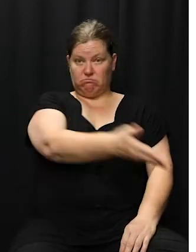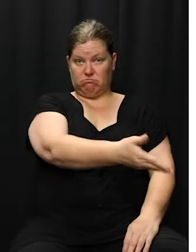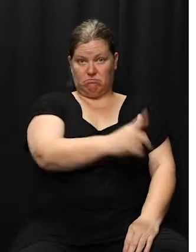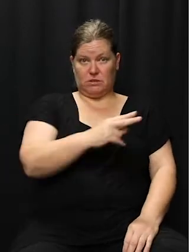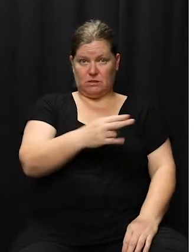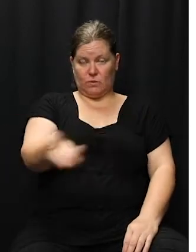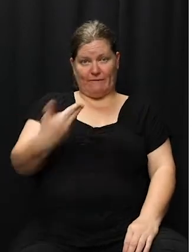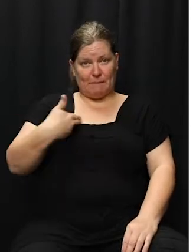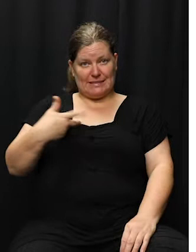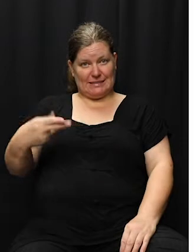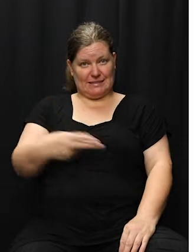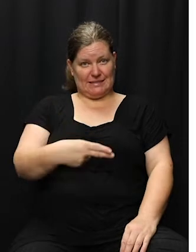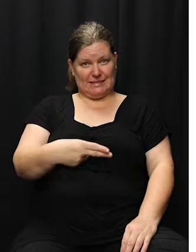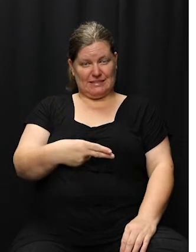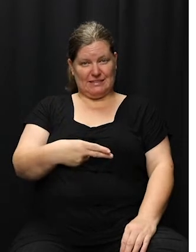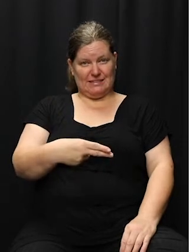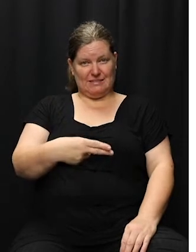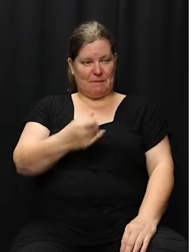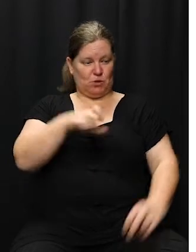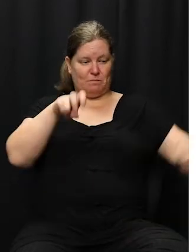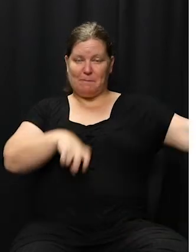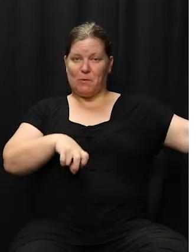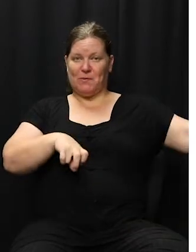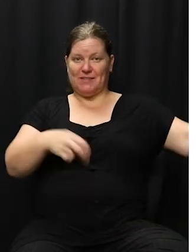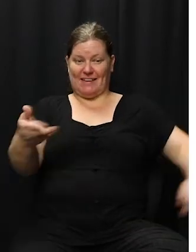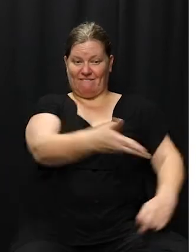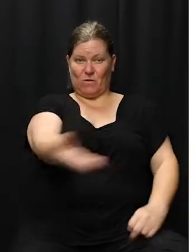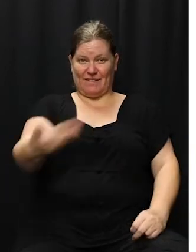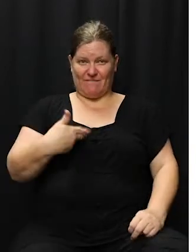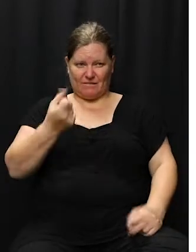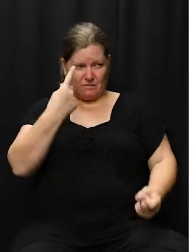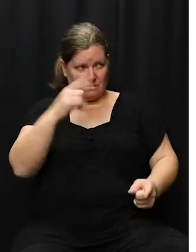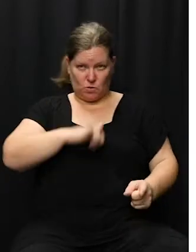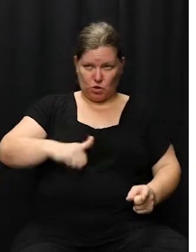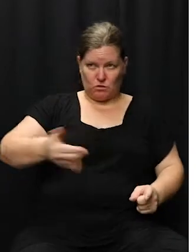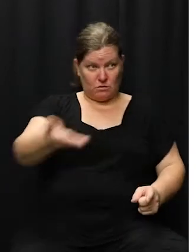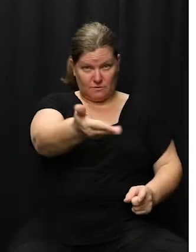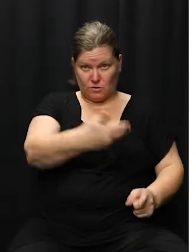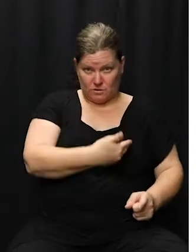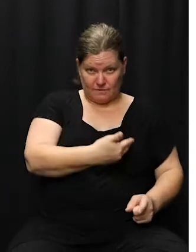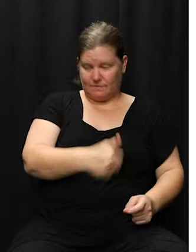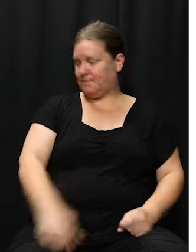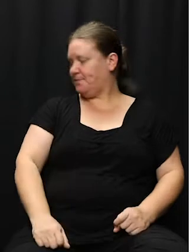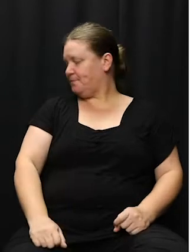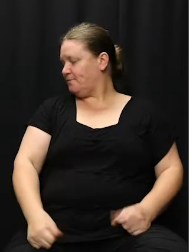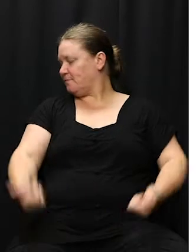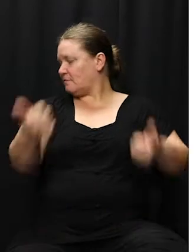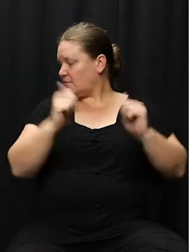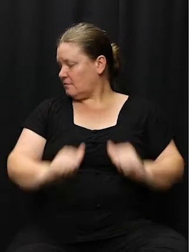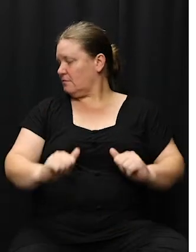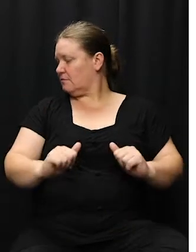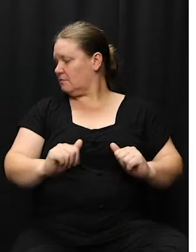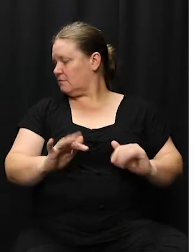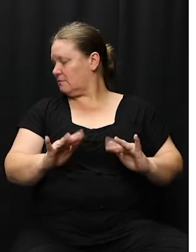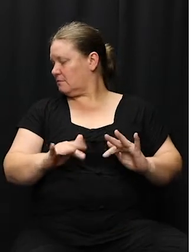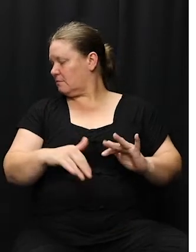scissors? Or can you give that person the scissors? Can you give me? Can you give them? Maybe there's two people and I'm saying give me or give them, and they've got to understand enough